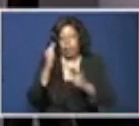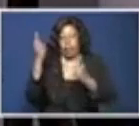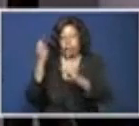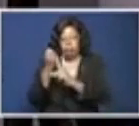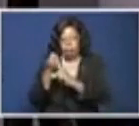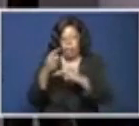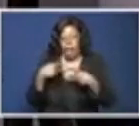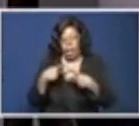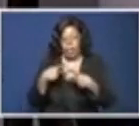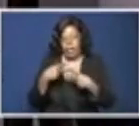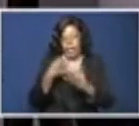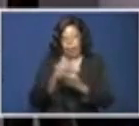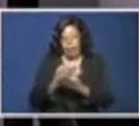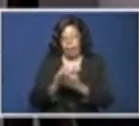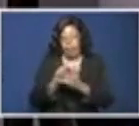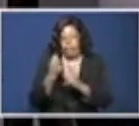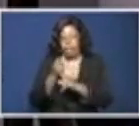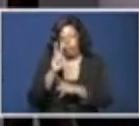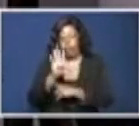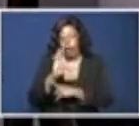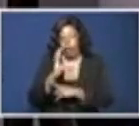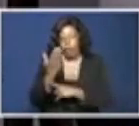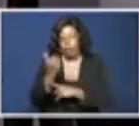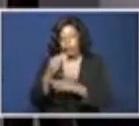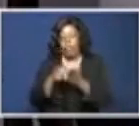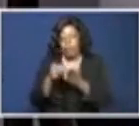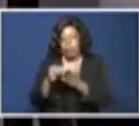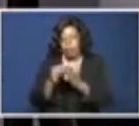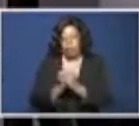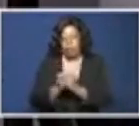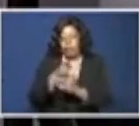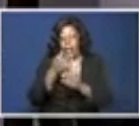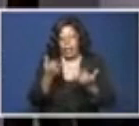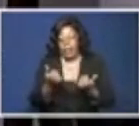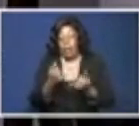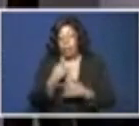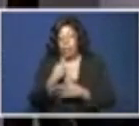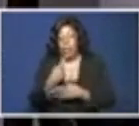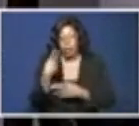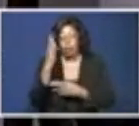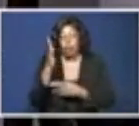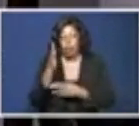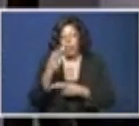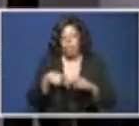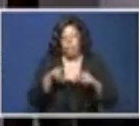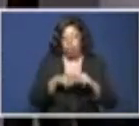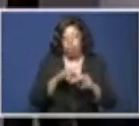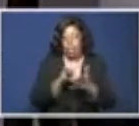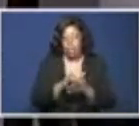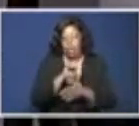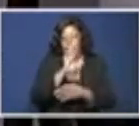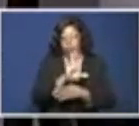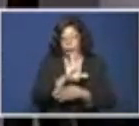their fiscal strategy was $415 million. They have now said we will increase that deficit to